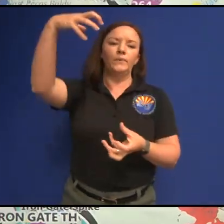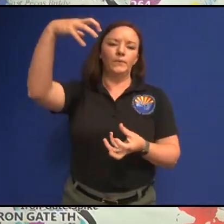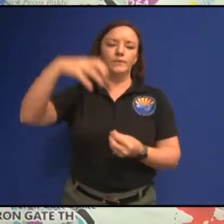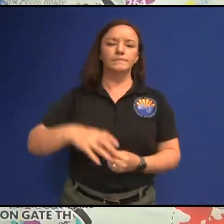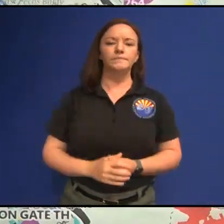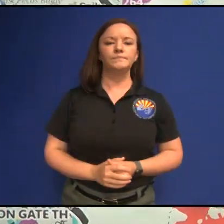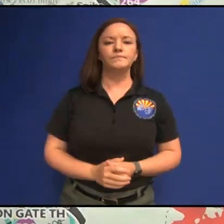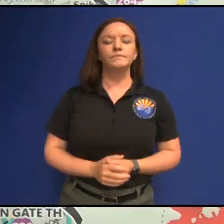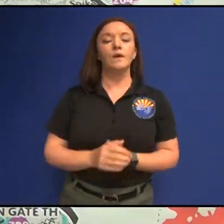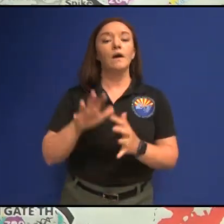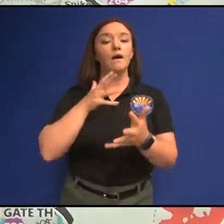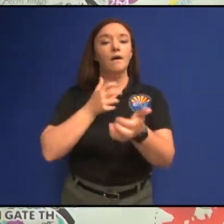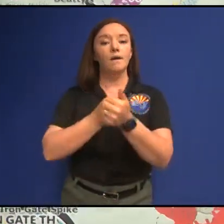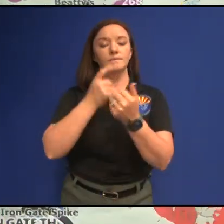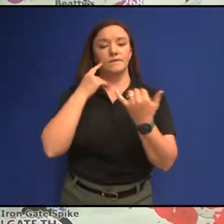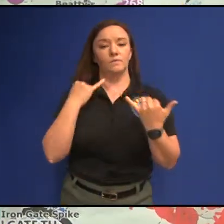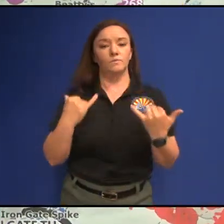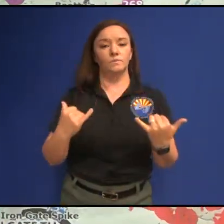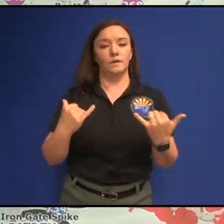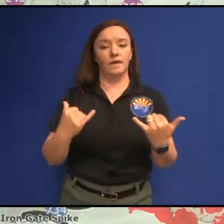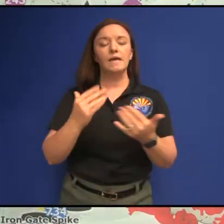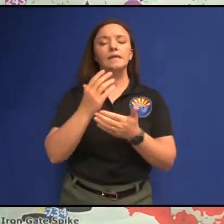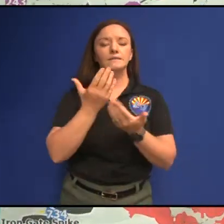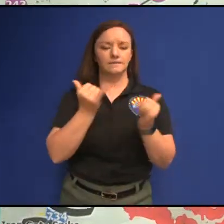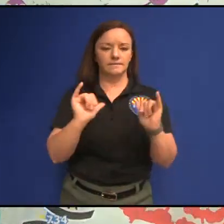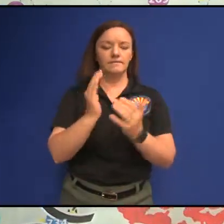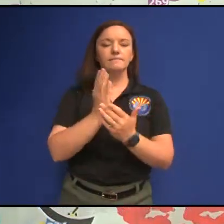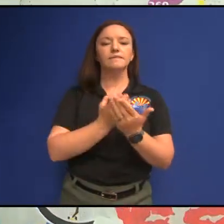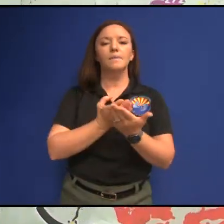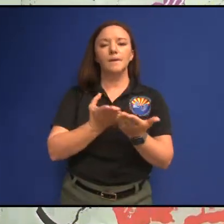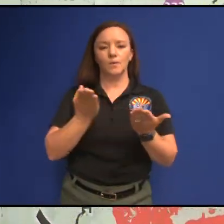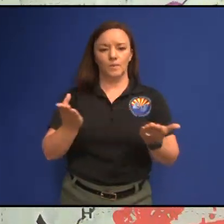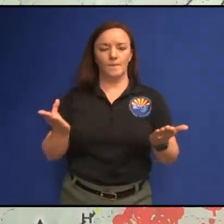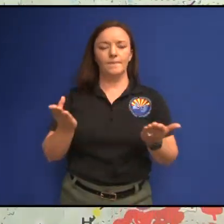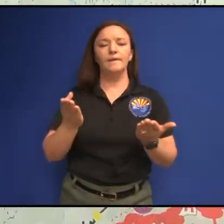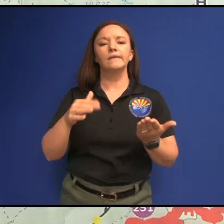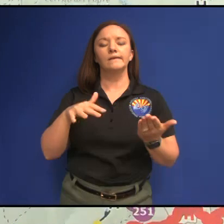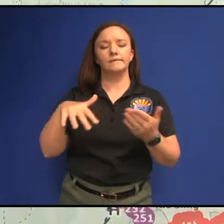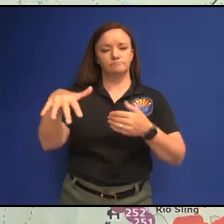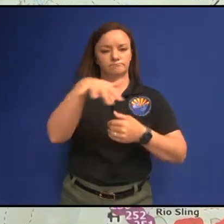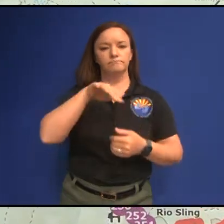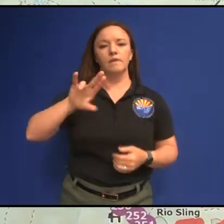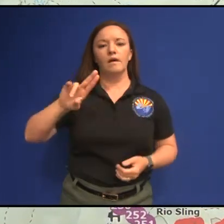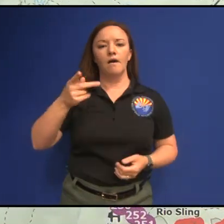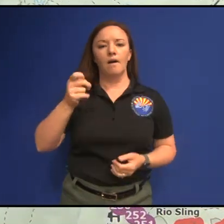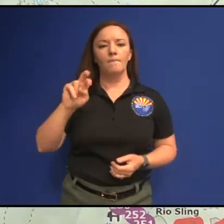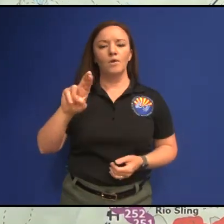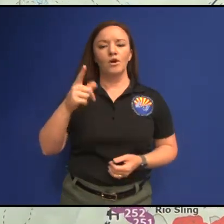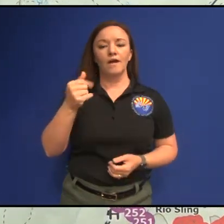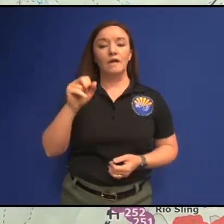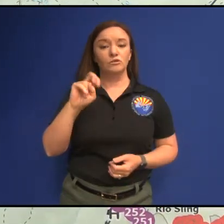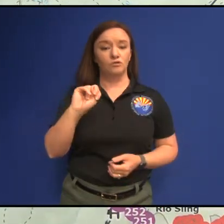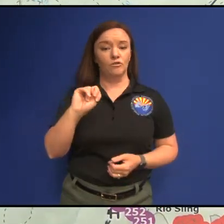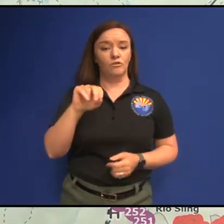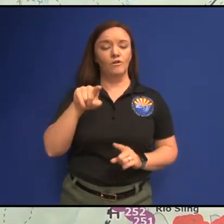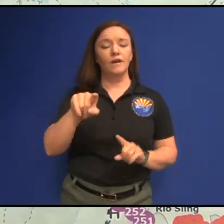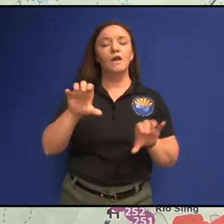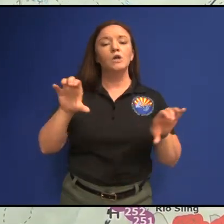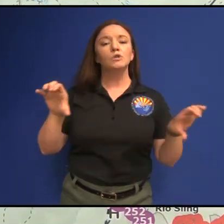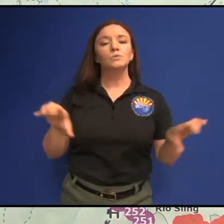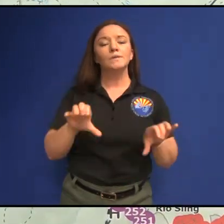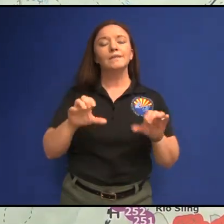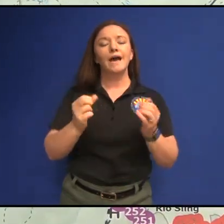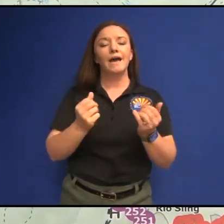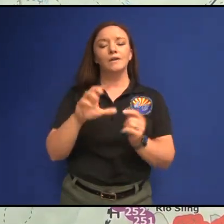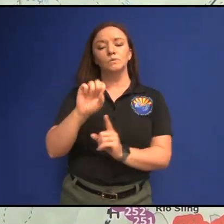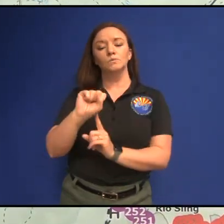for today, we've still got some equipment working in that upper Gascon area doing the suppression